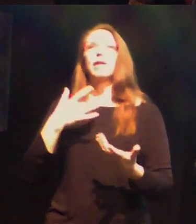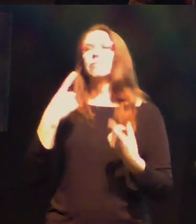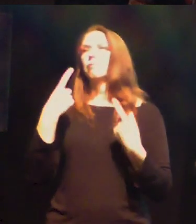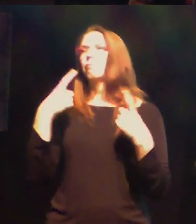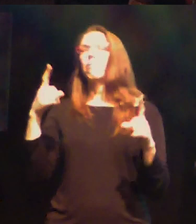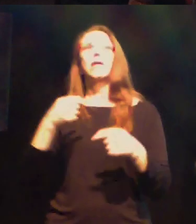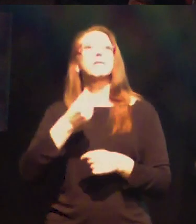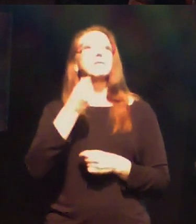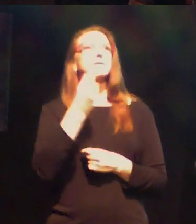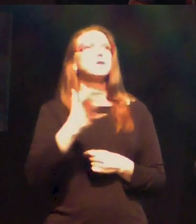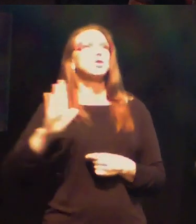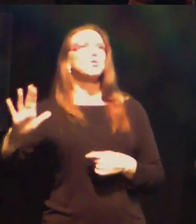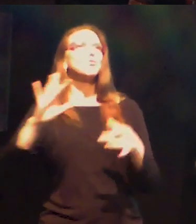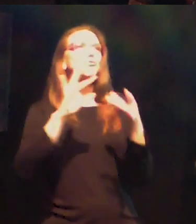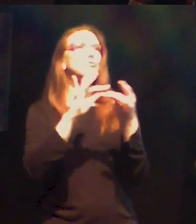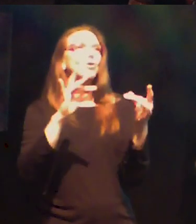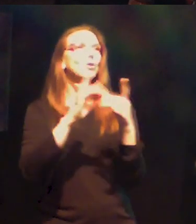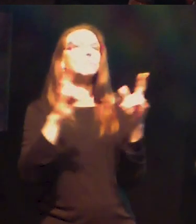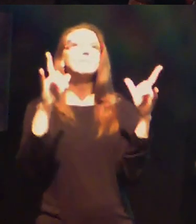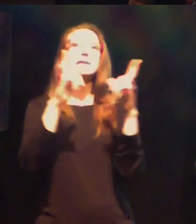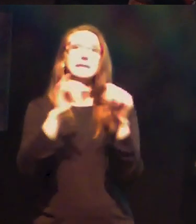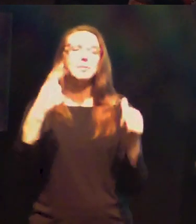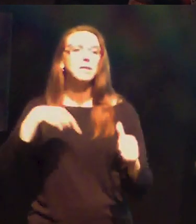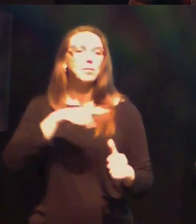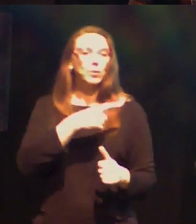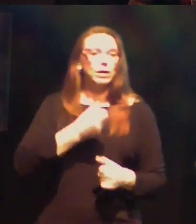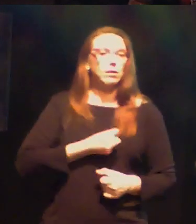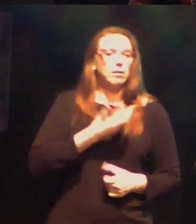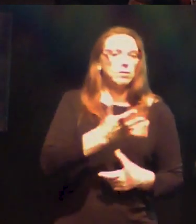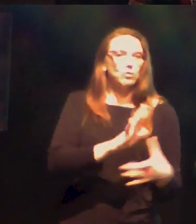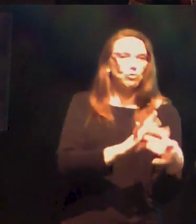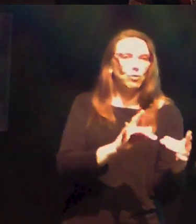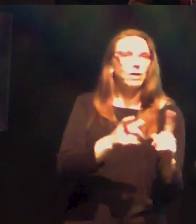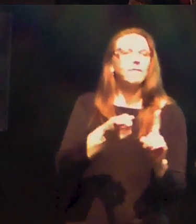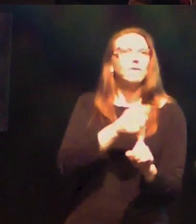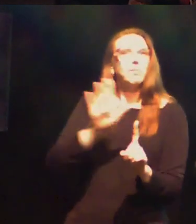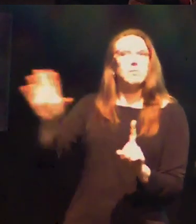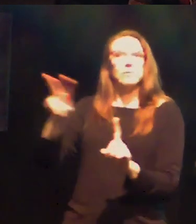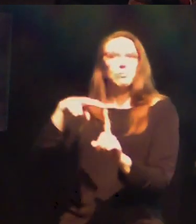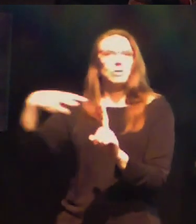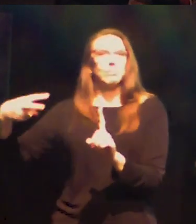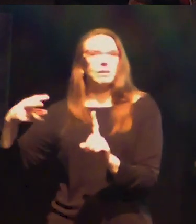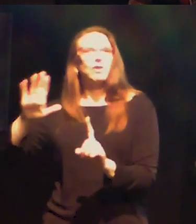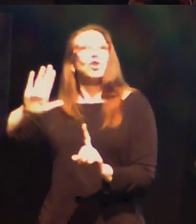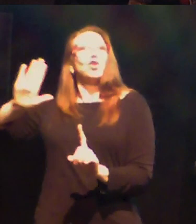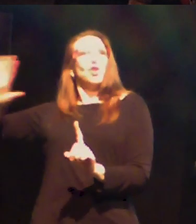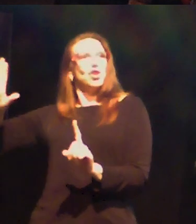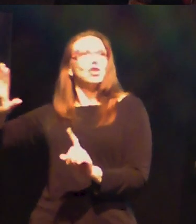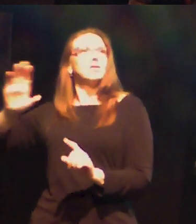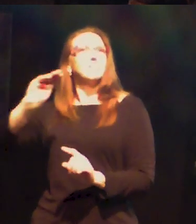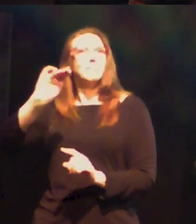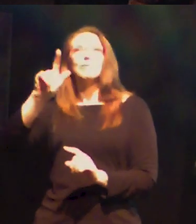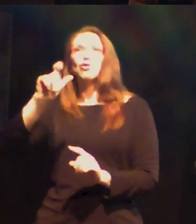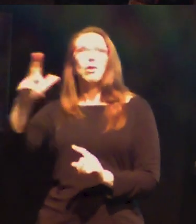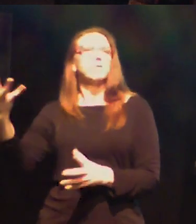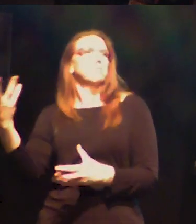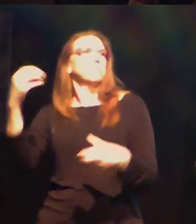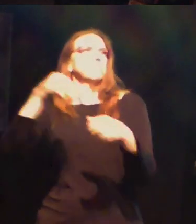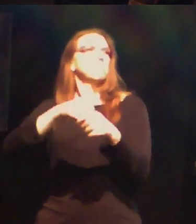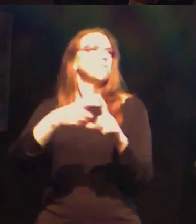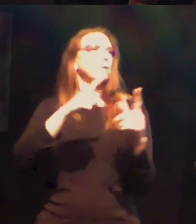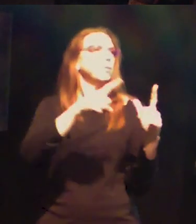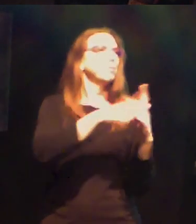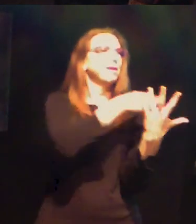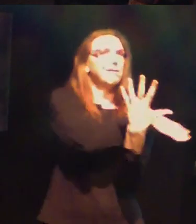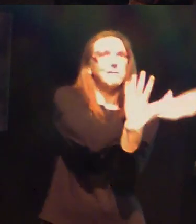story. And same time, we have to tell this story from, you know, Michelle's perspective. She needs to involve from the beginning